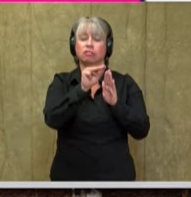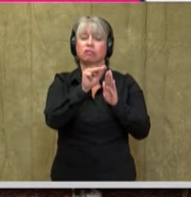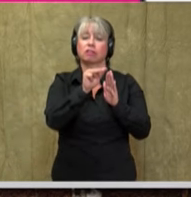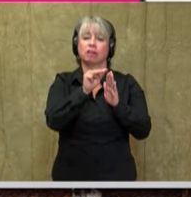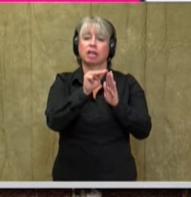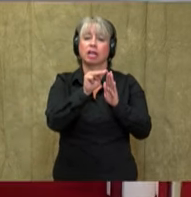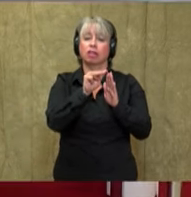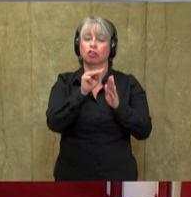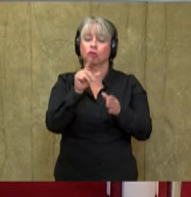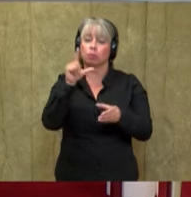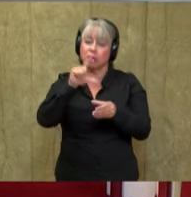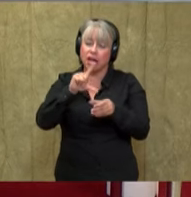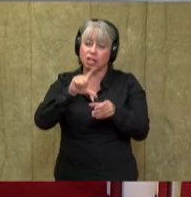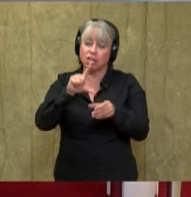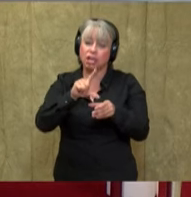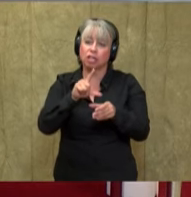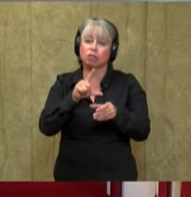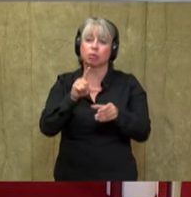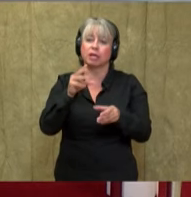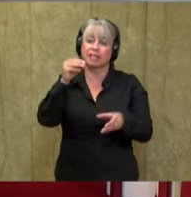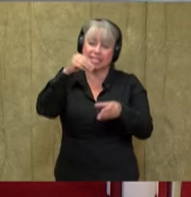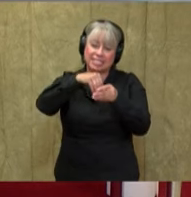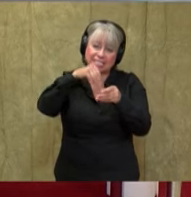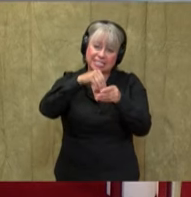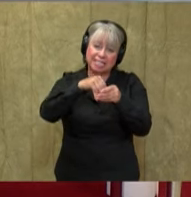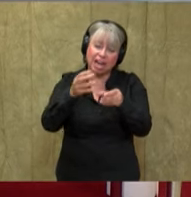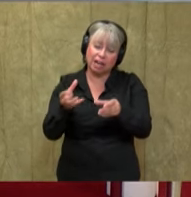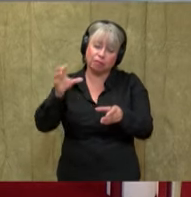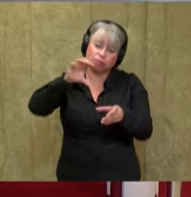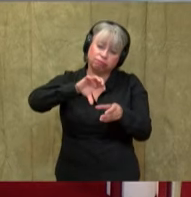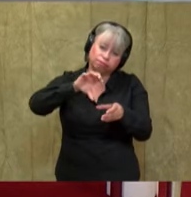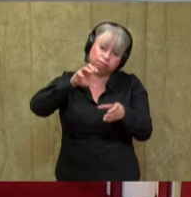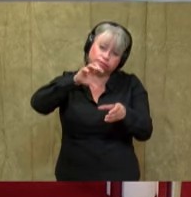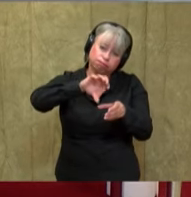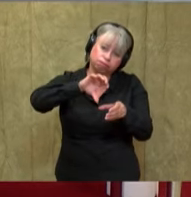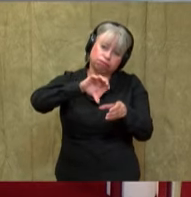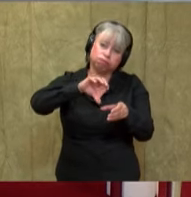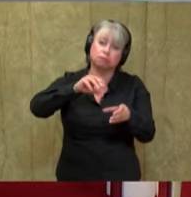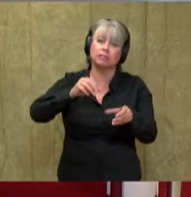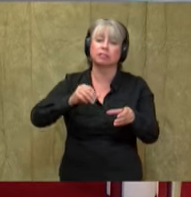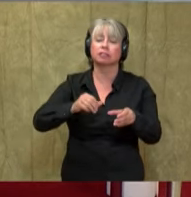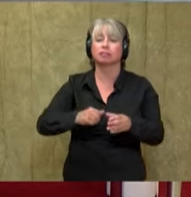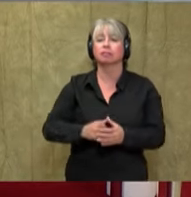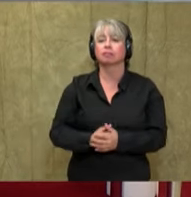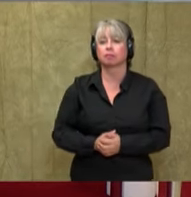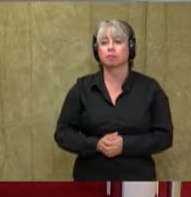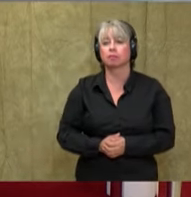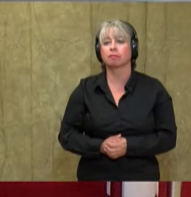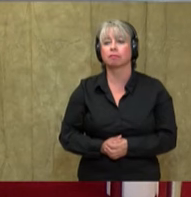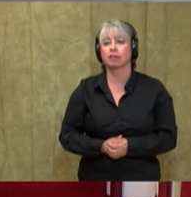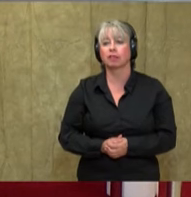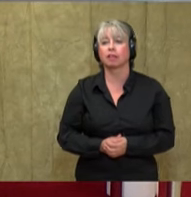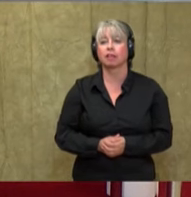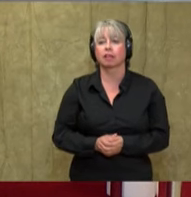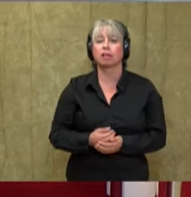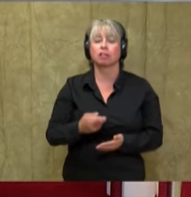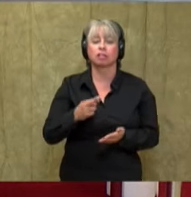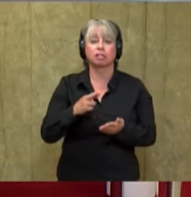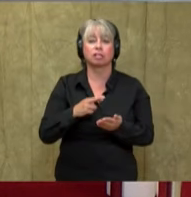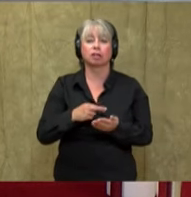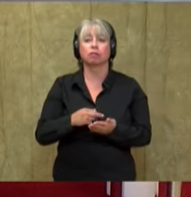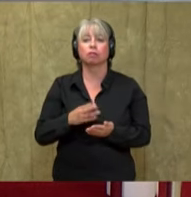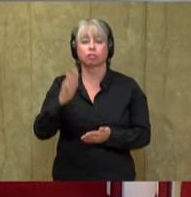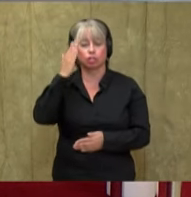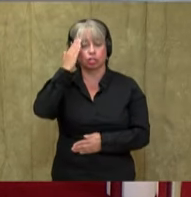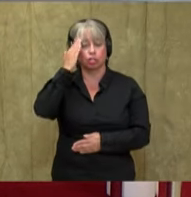So hopefully she did some research to see how big of a mug that is there, but definitely she knows the volume of